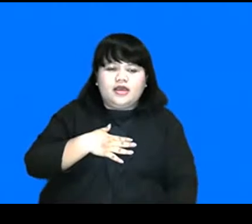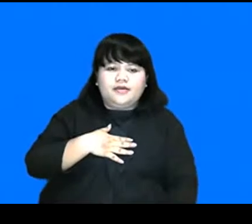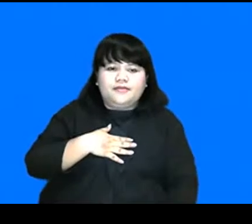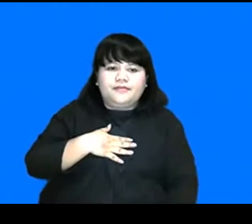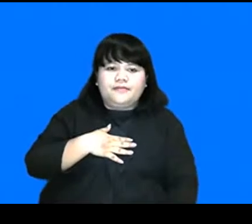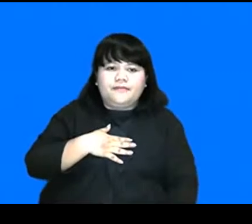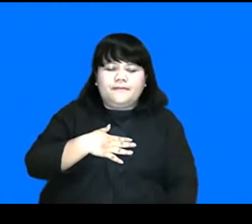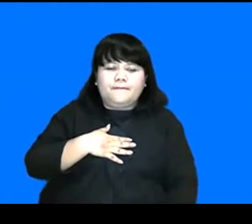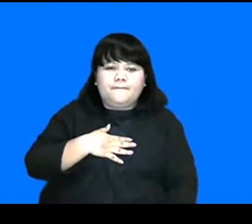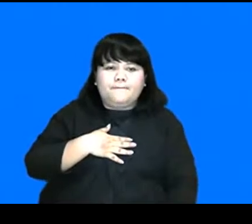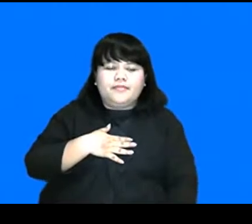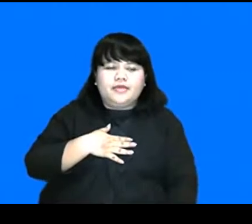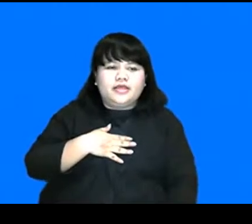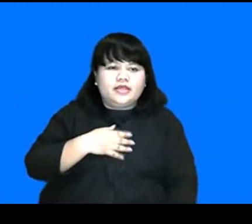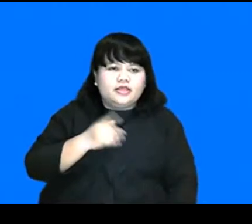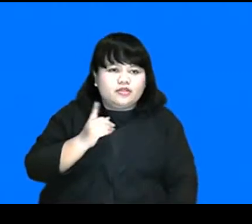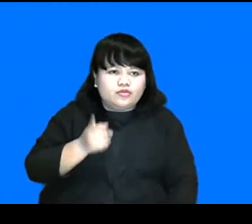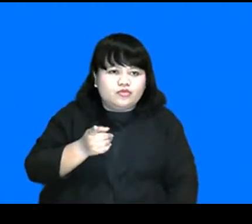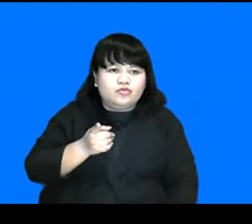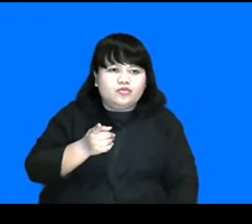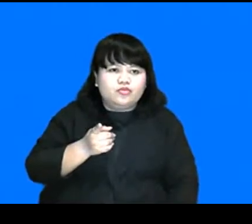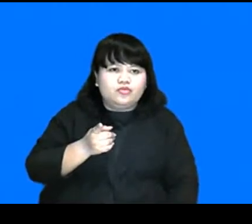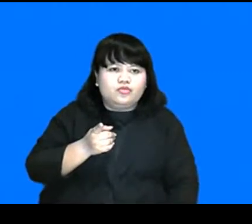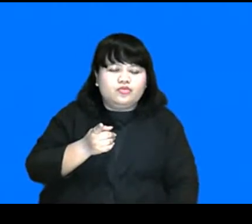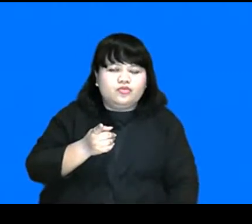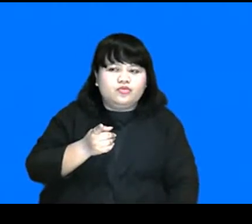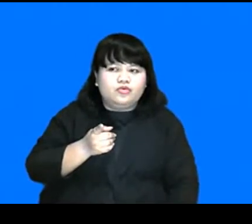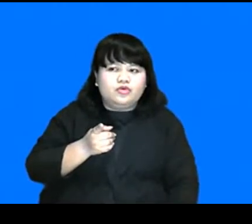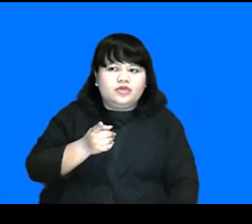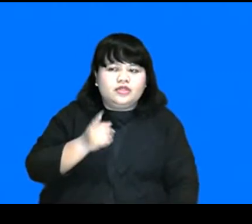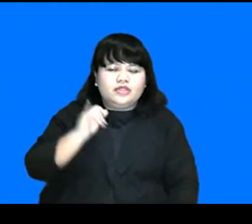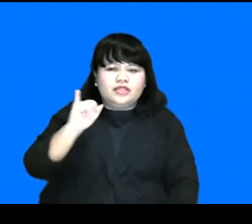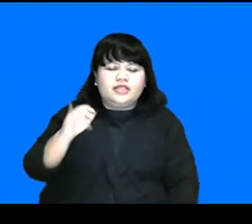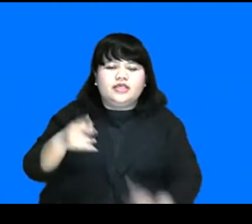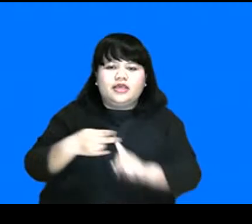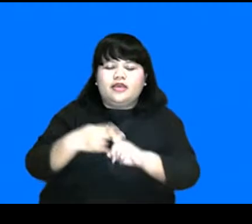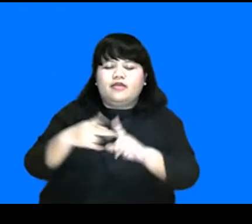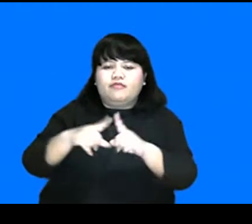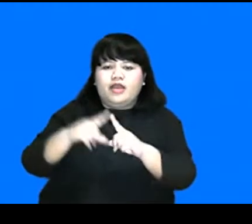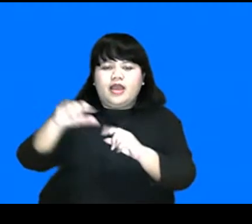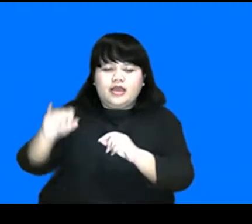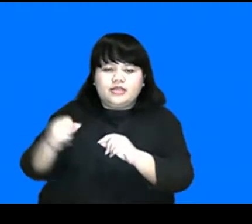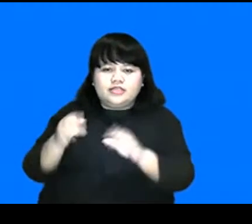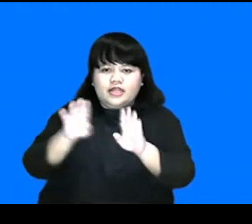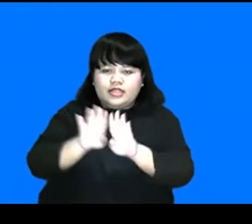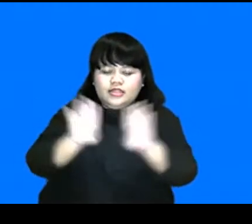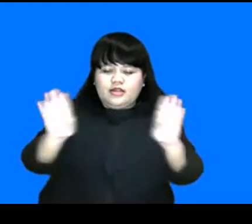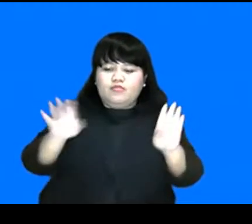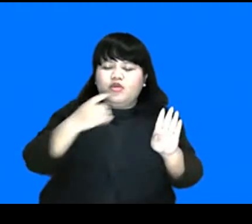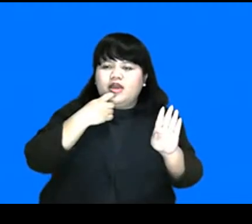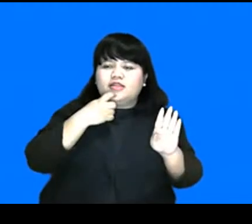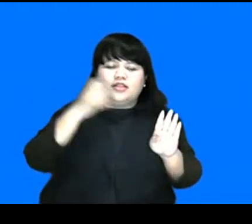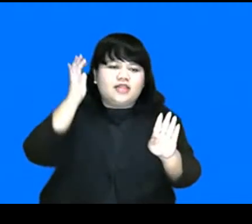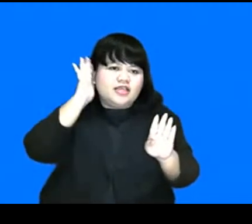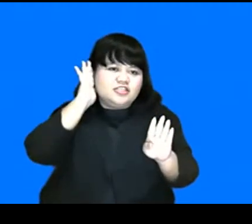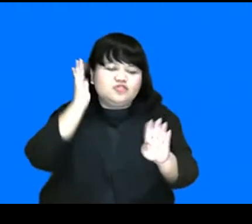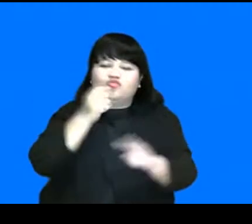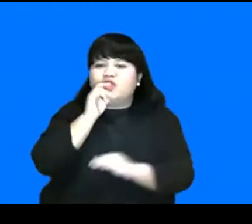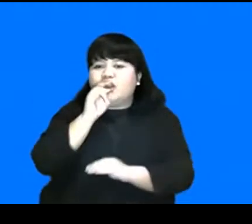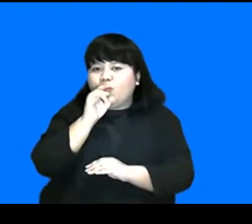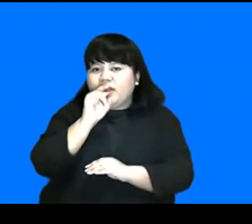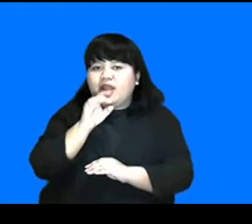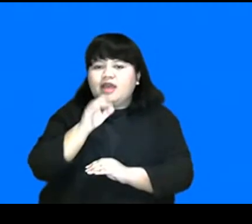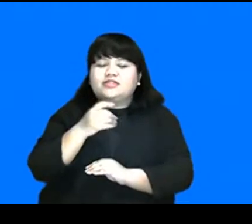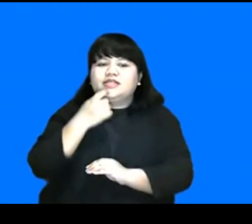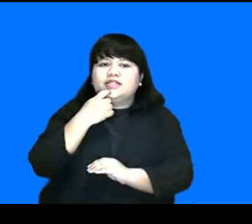IFIs are also, you know, be more open-minded on the issues or recommendation regarding wealth taxation? Any Mike is